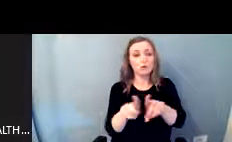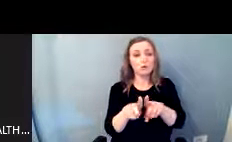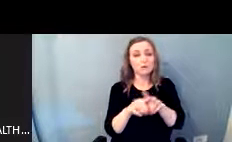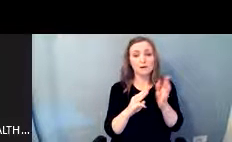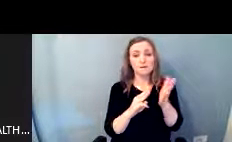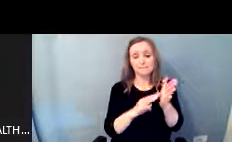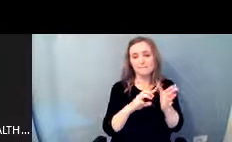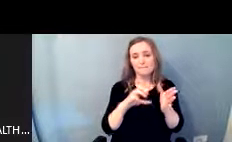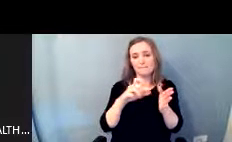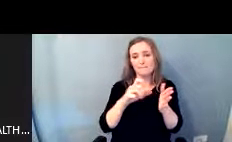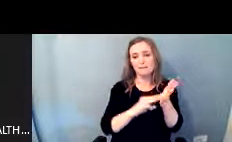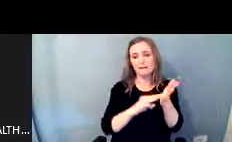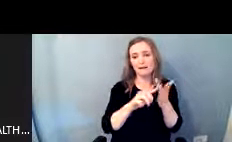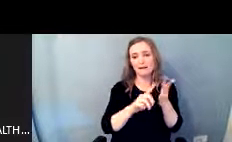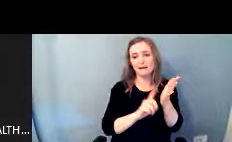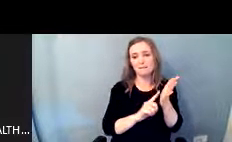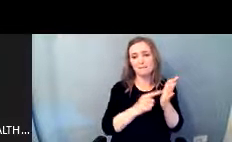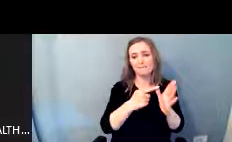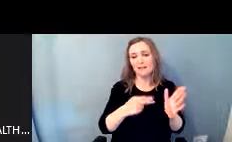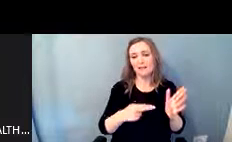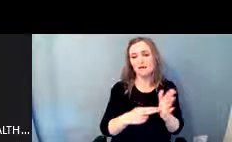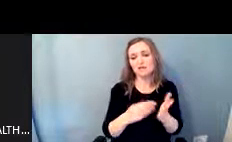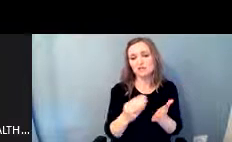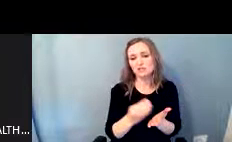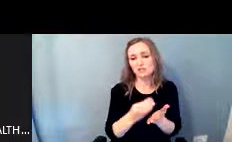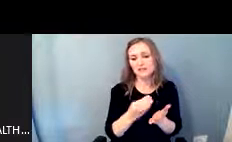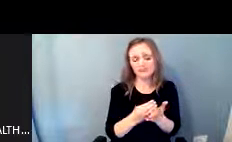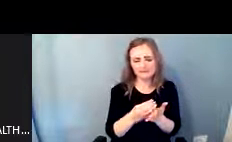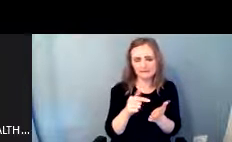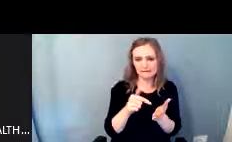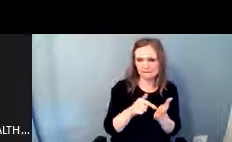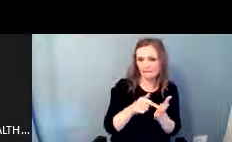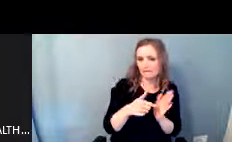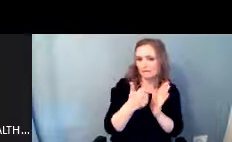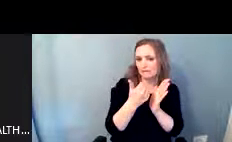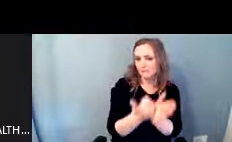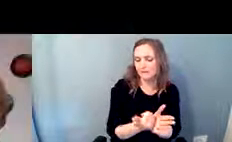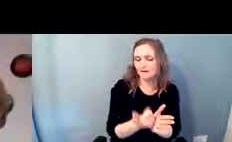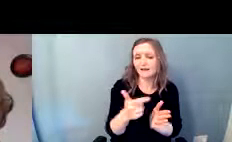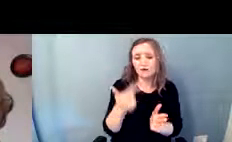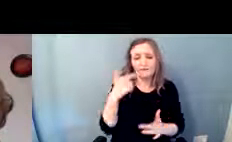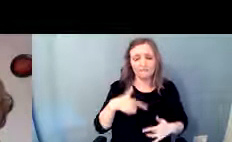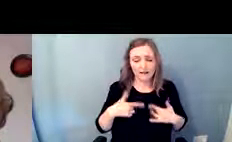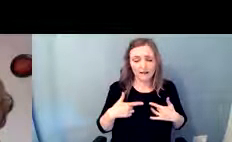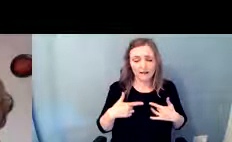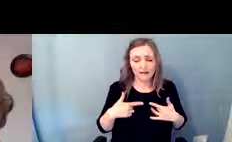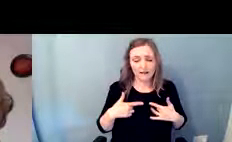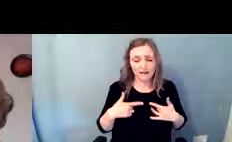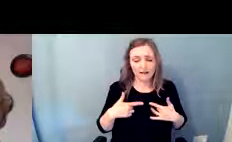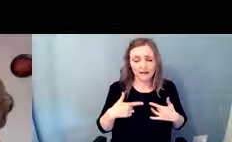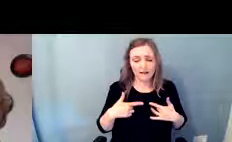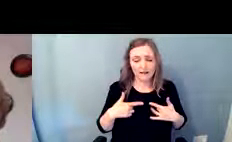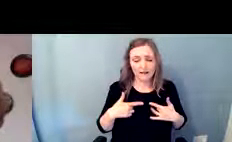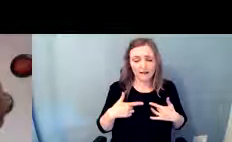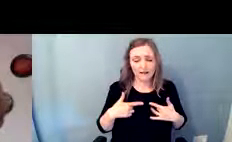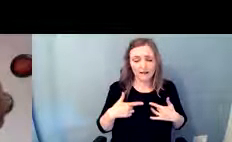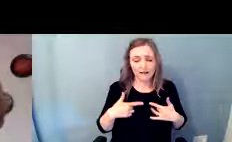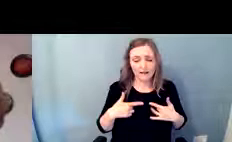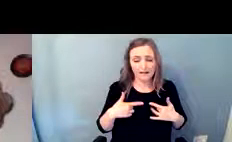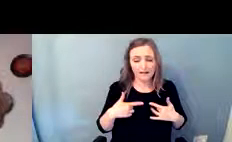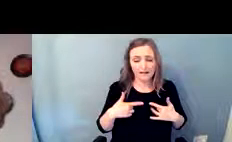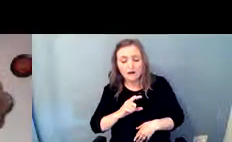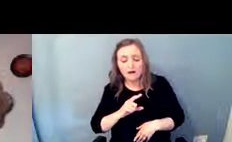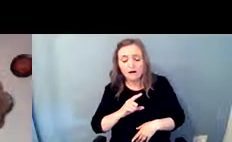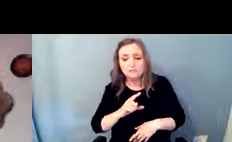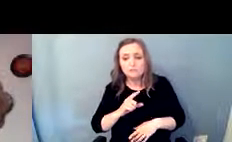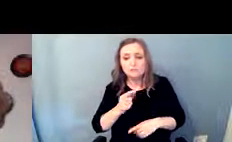is important, if they've got health concerns, that they don't leave it, because many things, whether it's cancer or not, the earlier you present with it, the